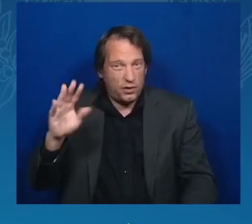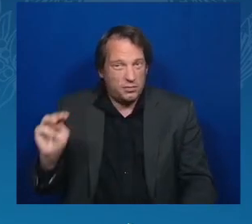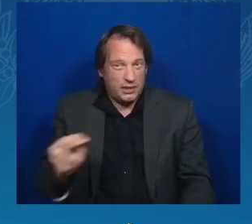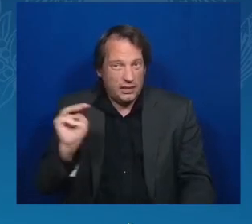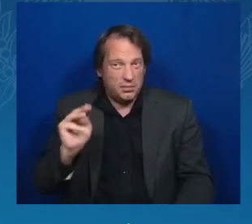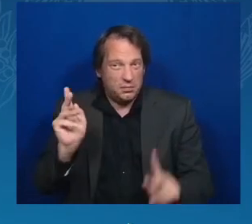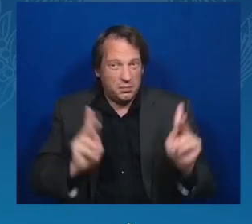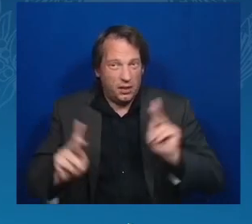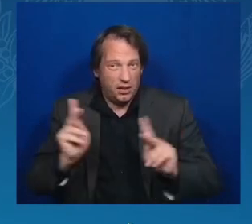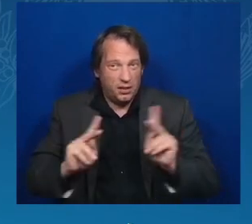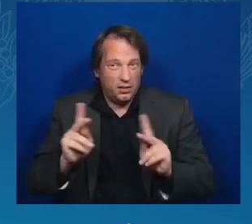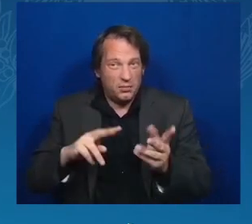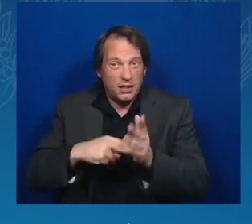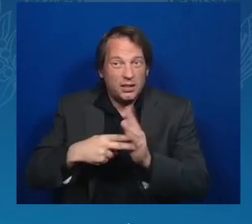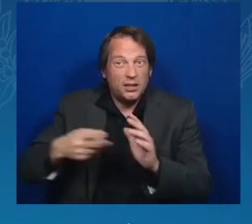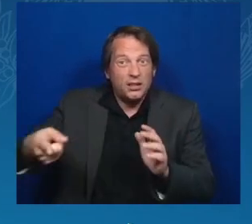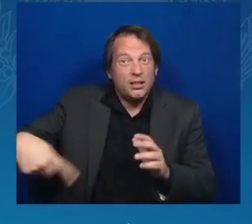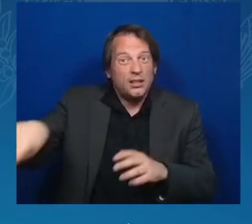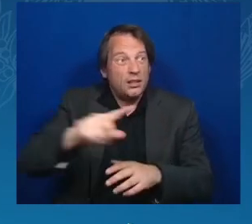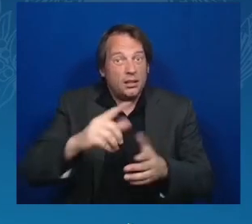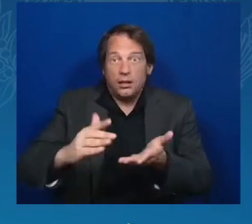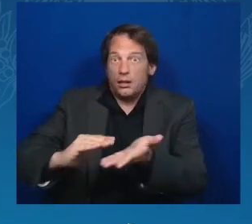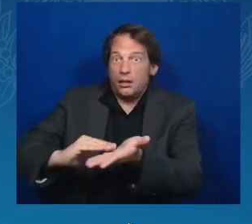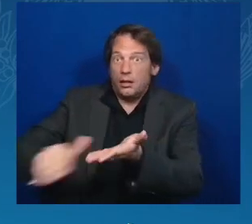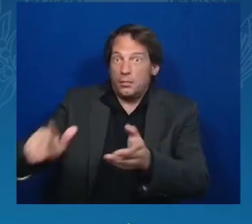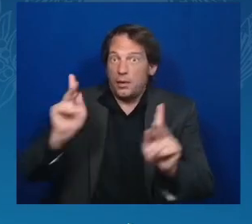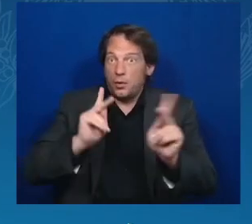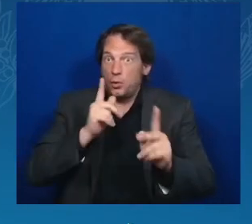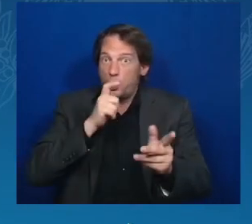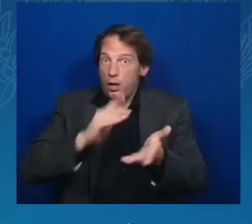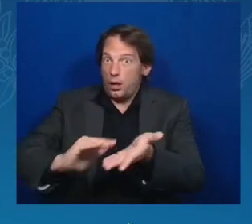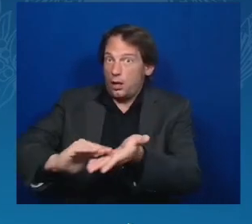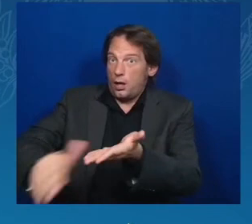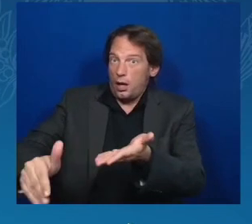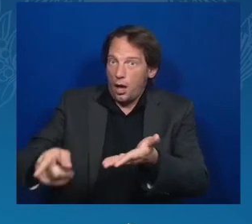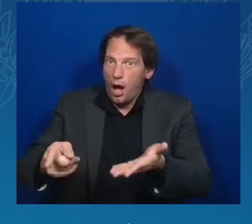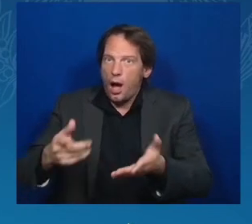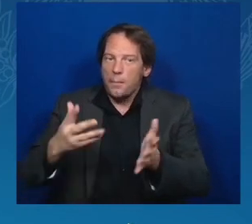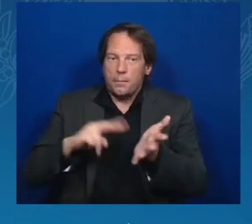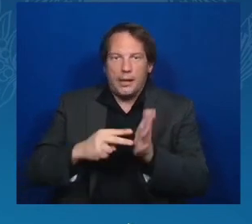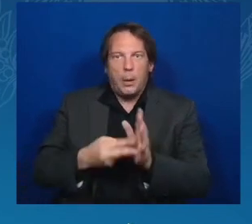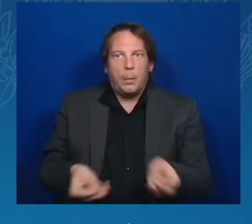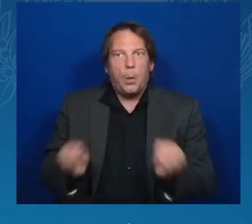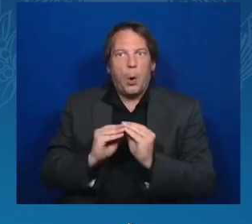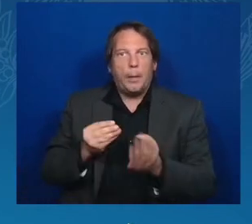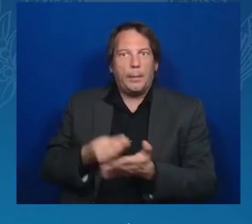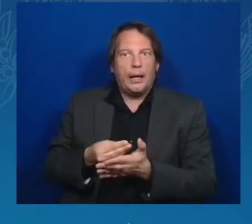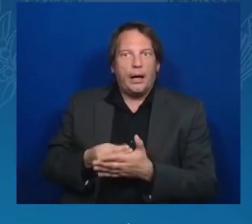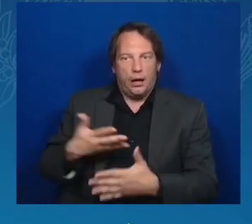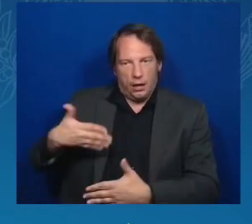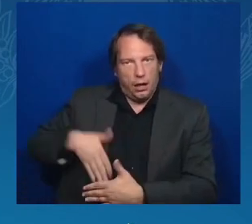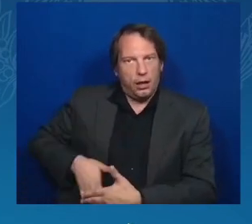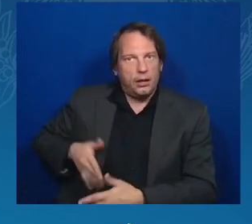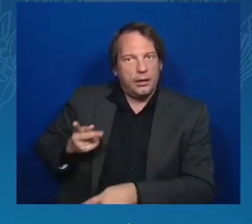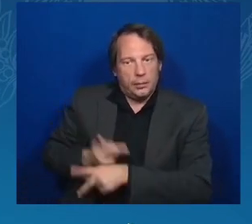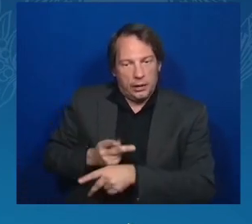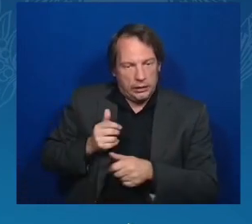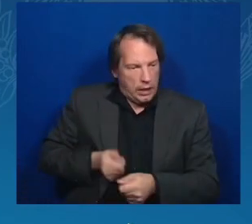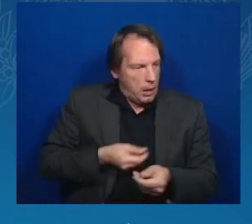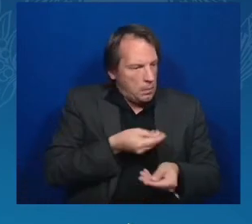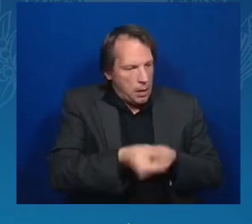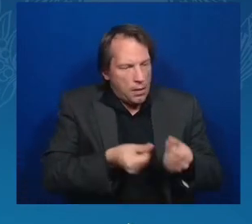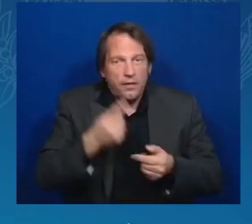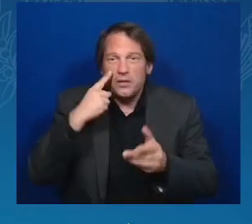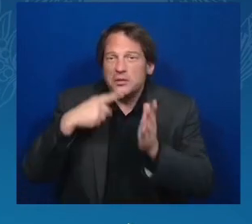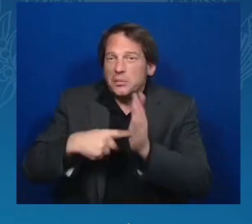like childcare, more money in their pocket to get through the month in terms of rent or mortgage. And so today then, building on the work